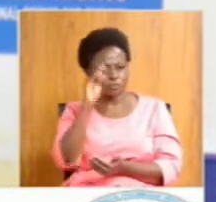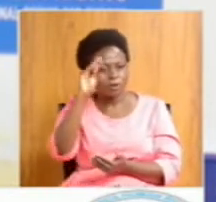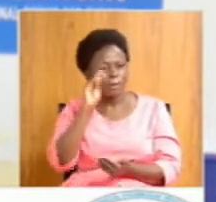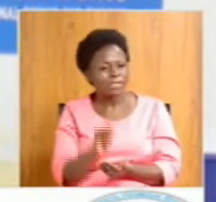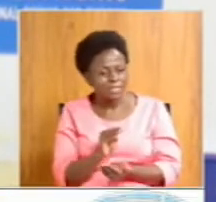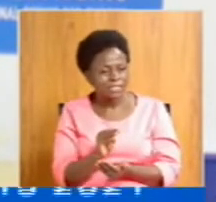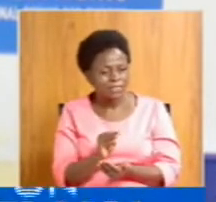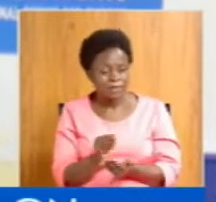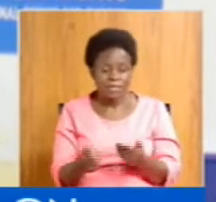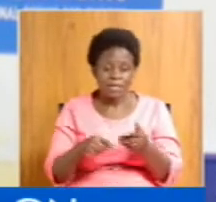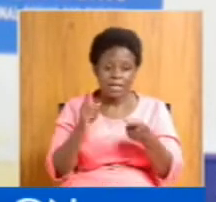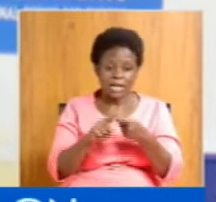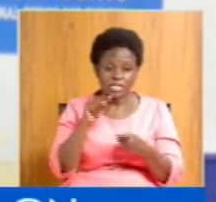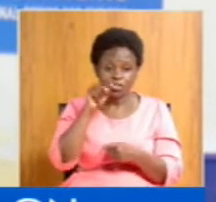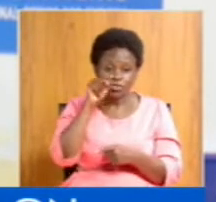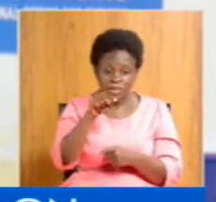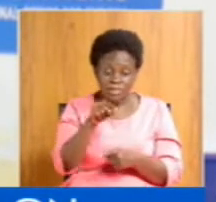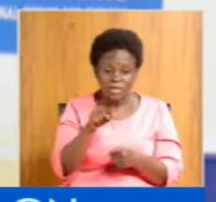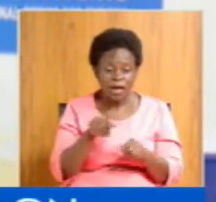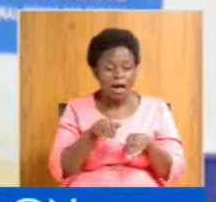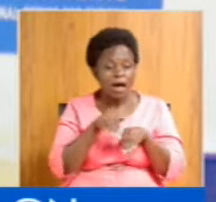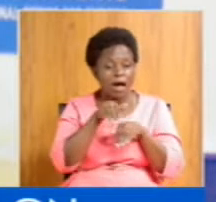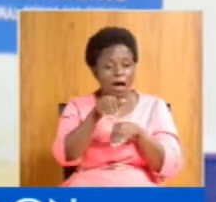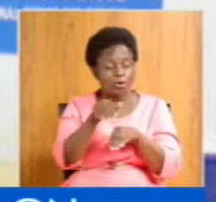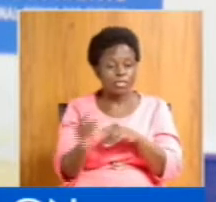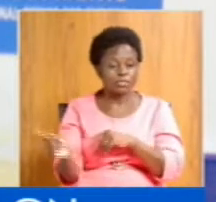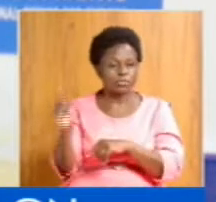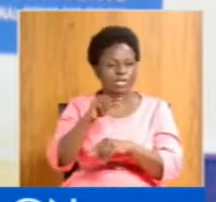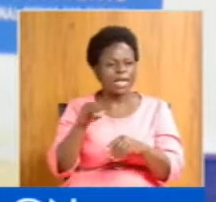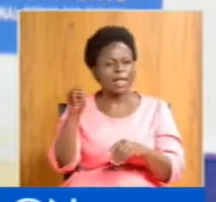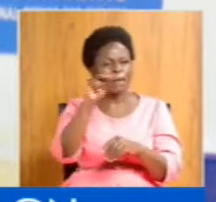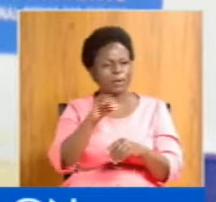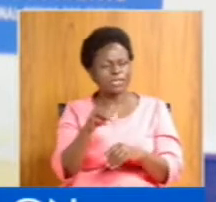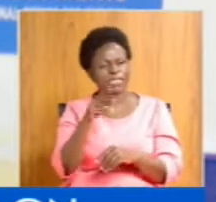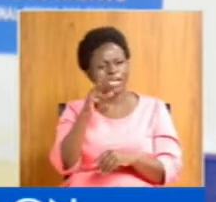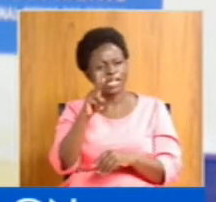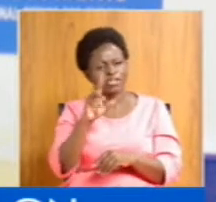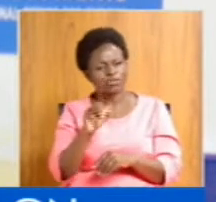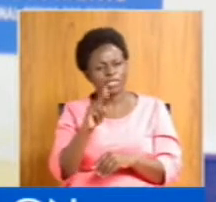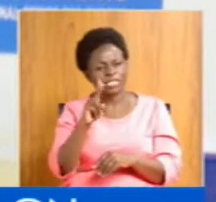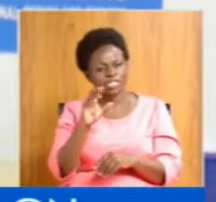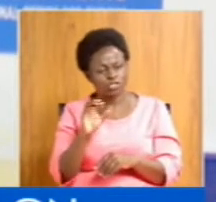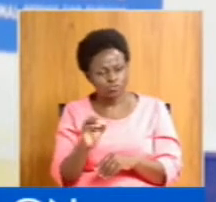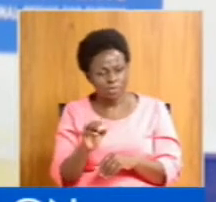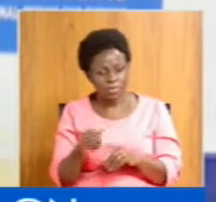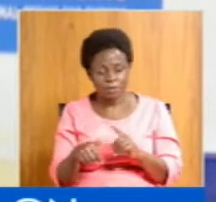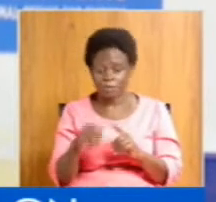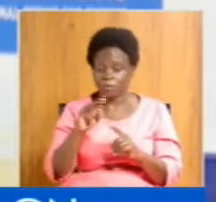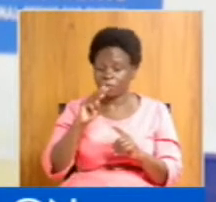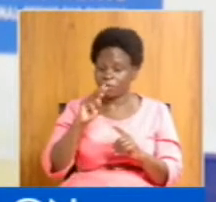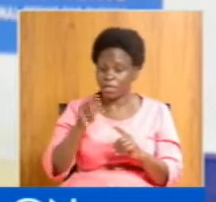In addition to this, according to Daily Monitor of 2020, that was on 3rd of February,